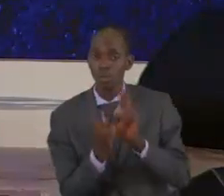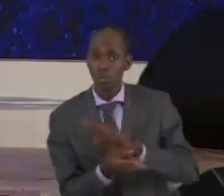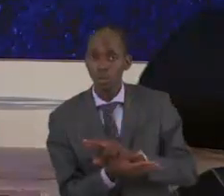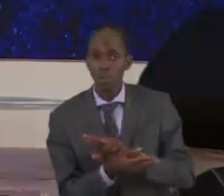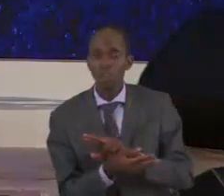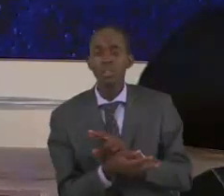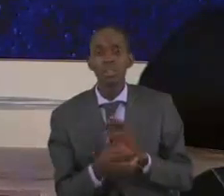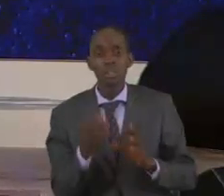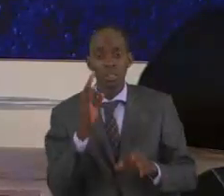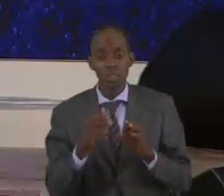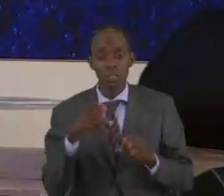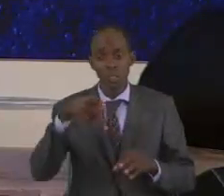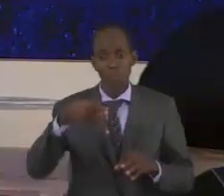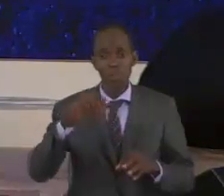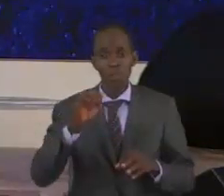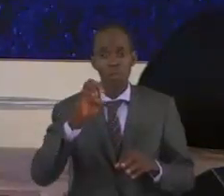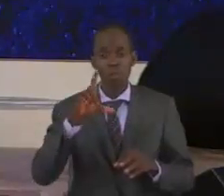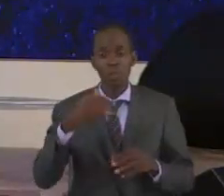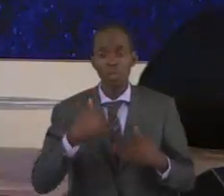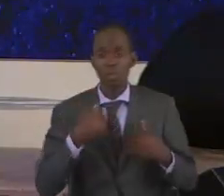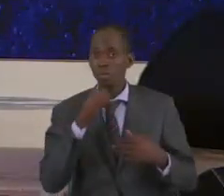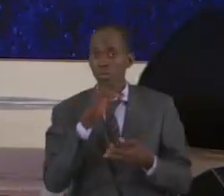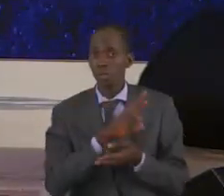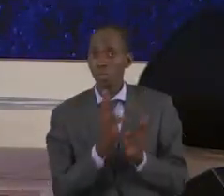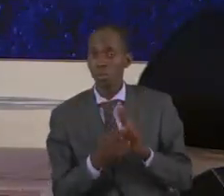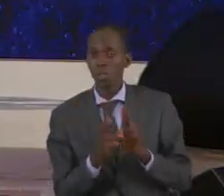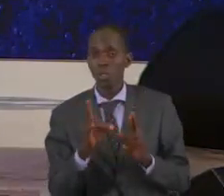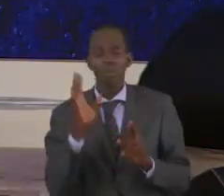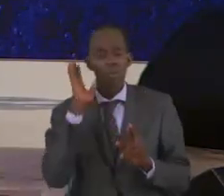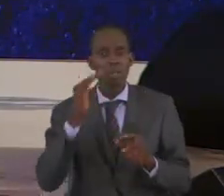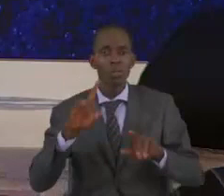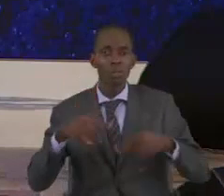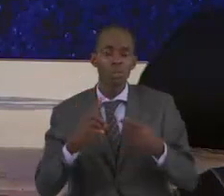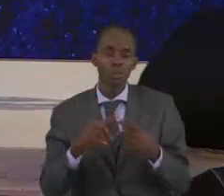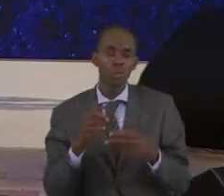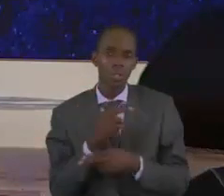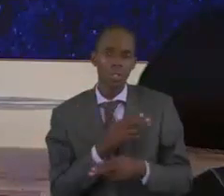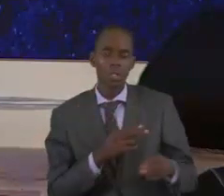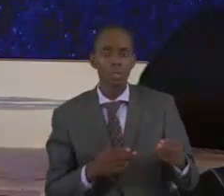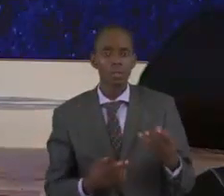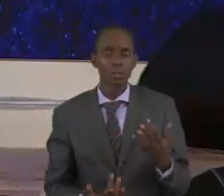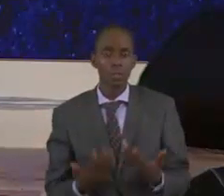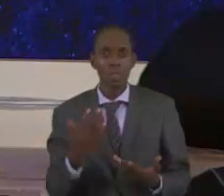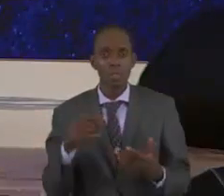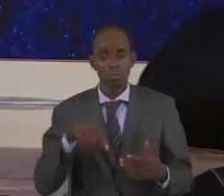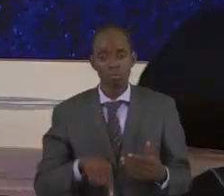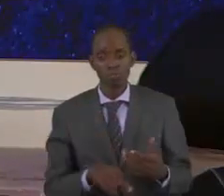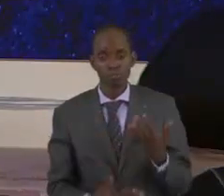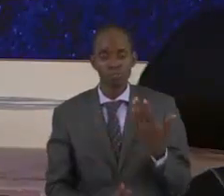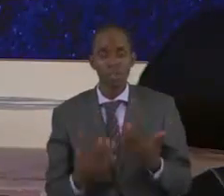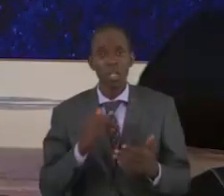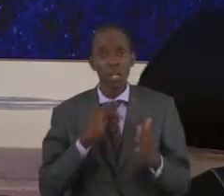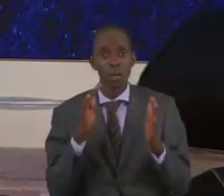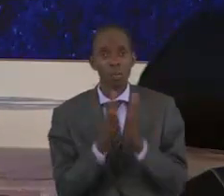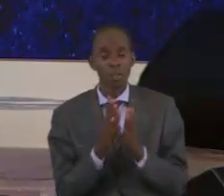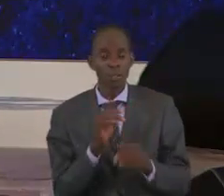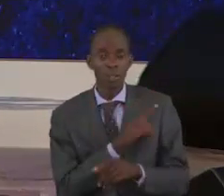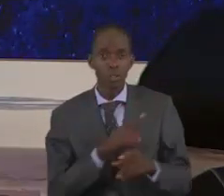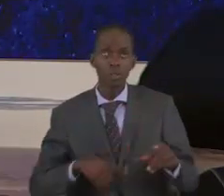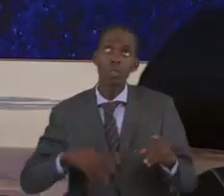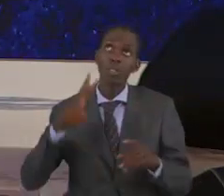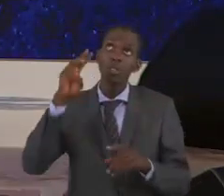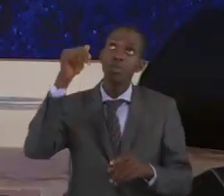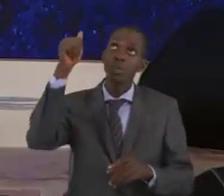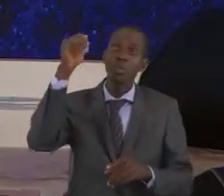had not repented, he would have gone to hell. I pray that Lord himself will have mercy